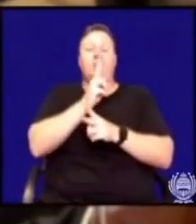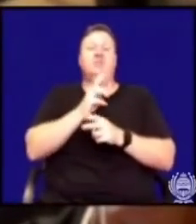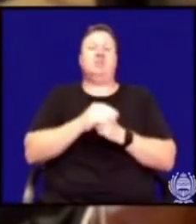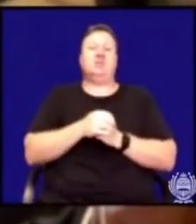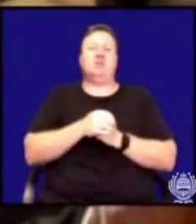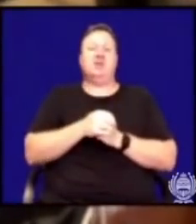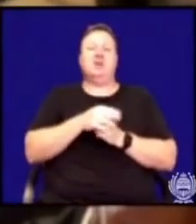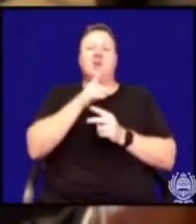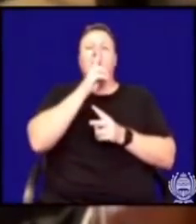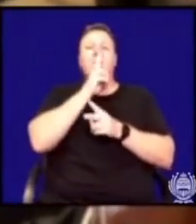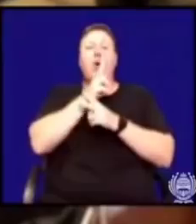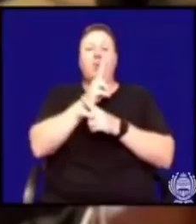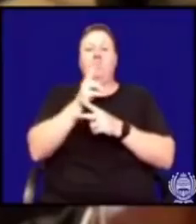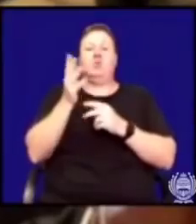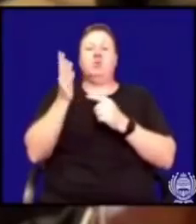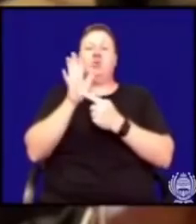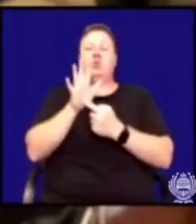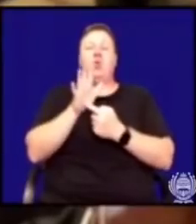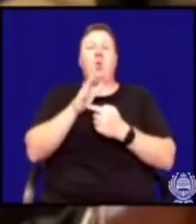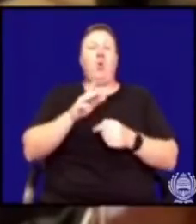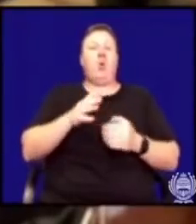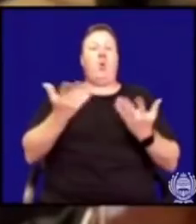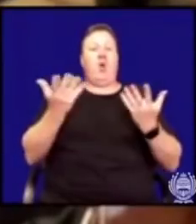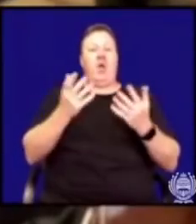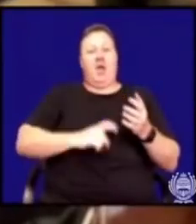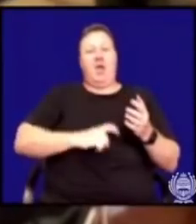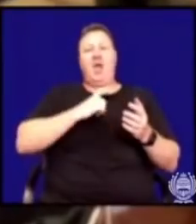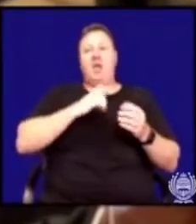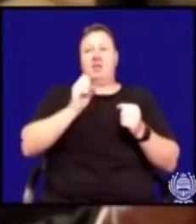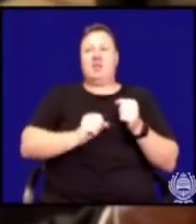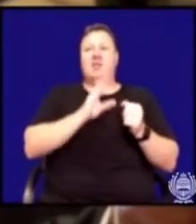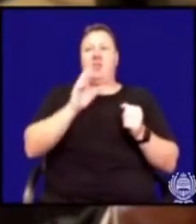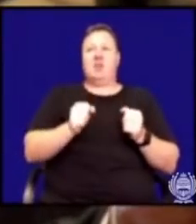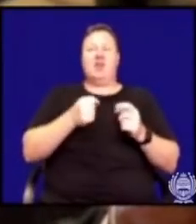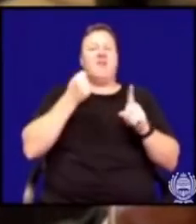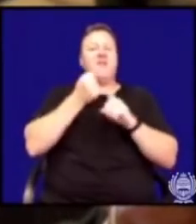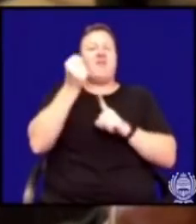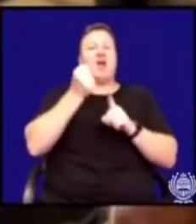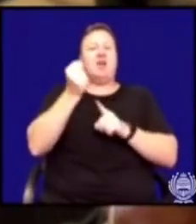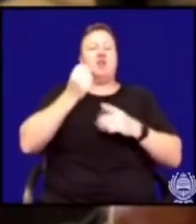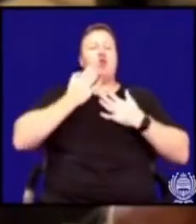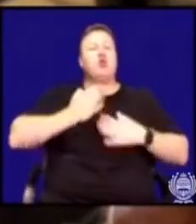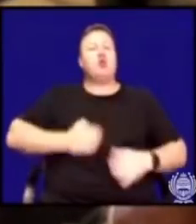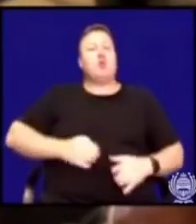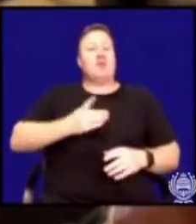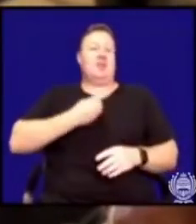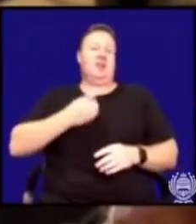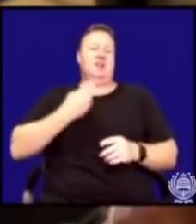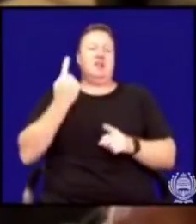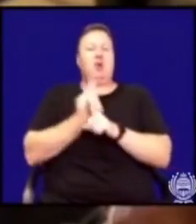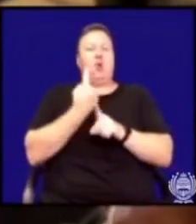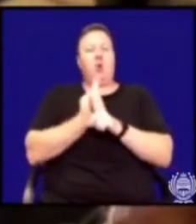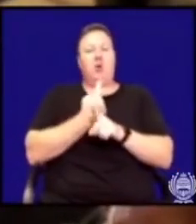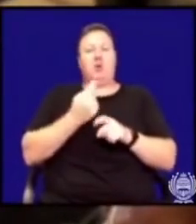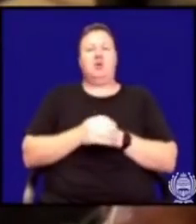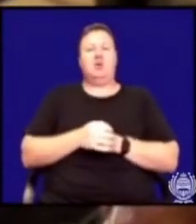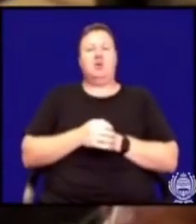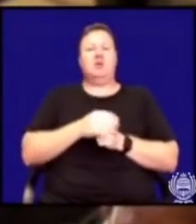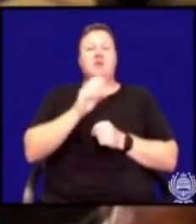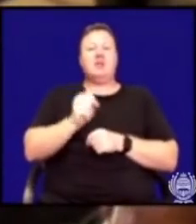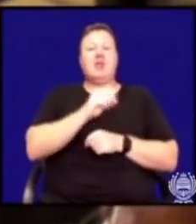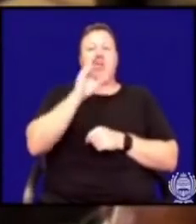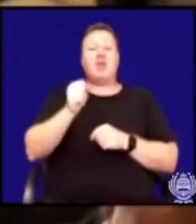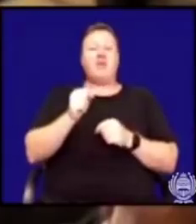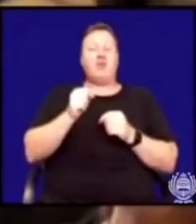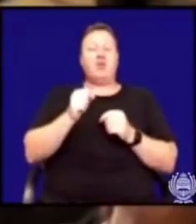that imagines in a caring South Africa that we fight for human dignity always, that in a booming South Africa, we